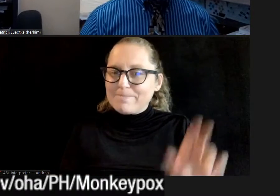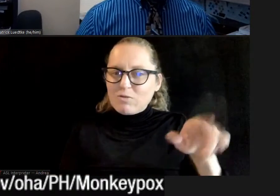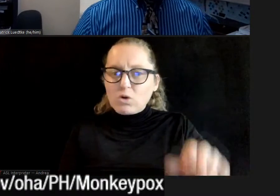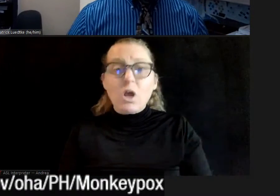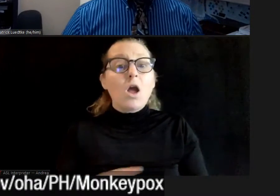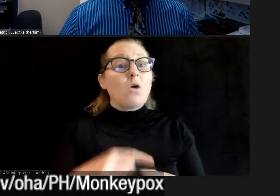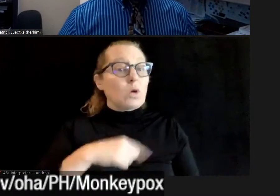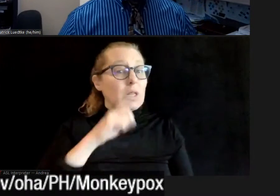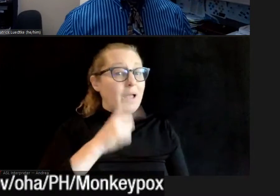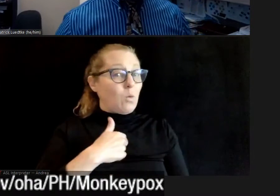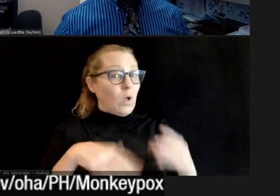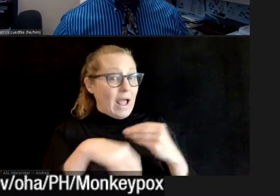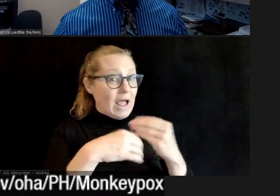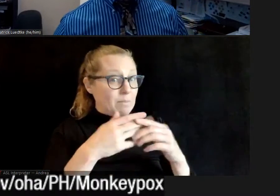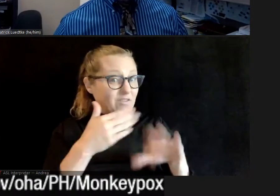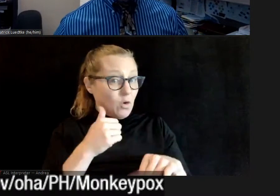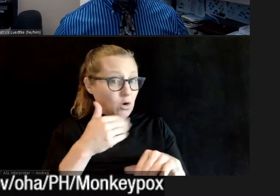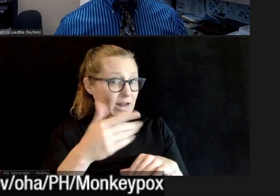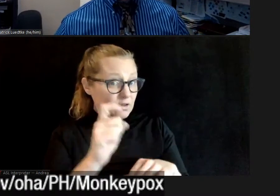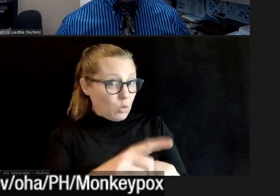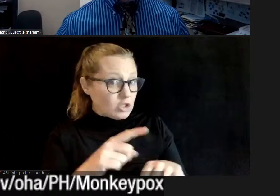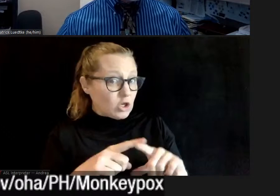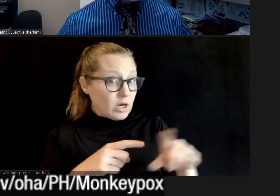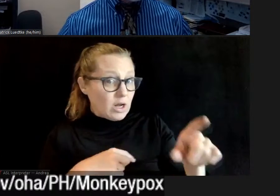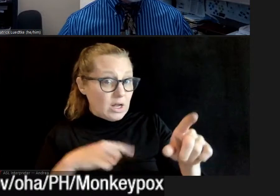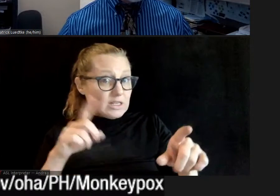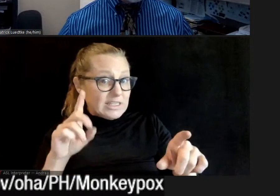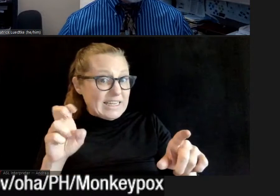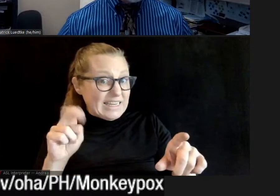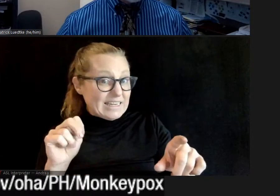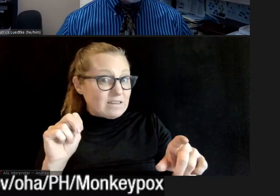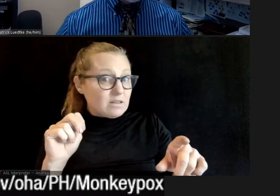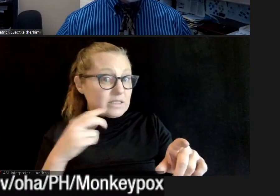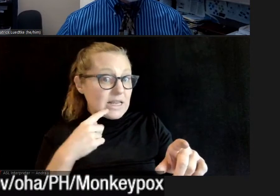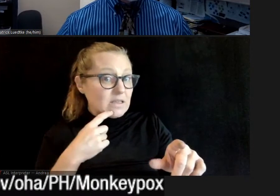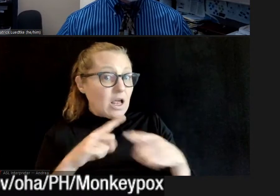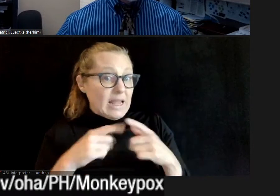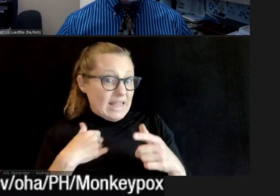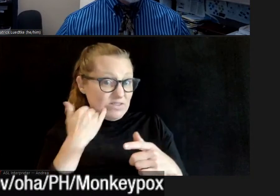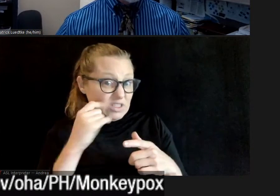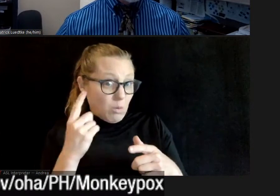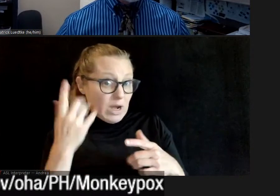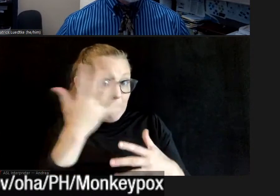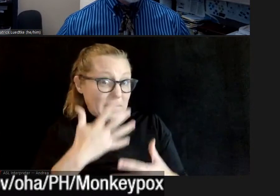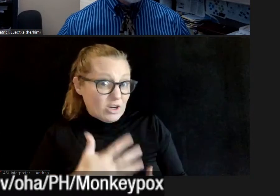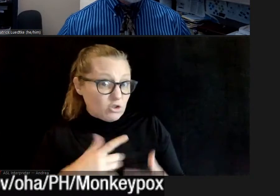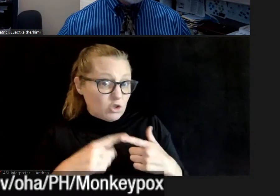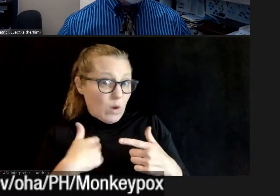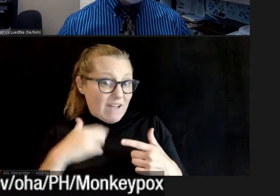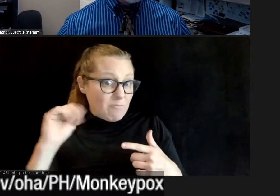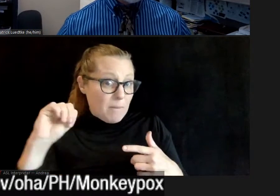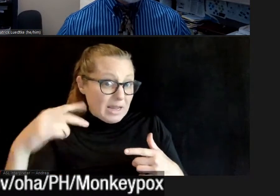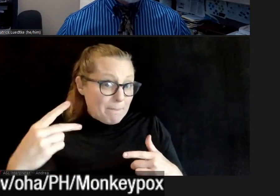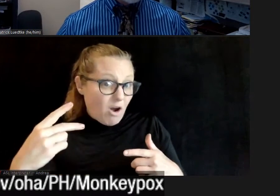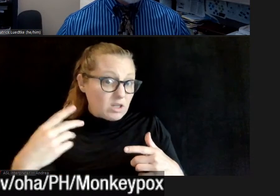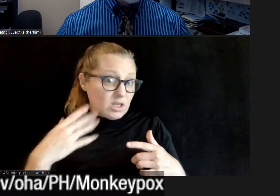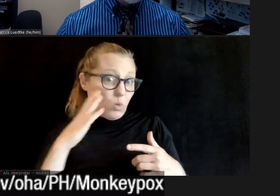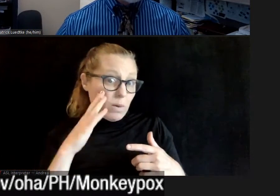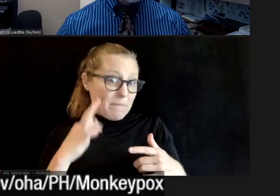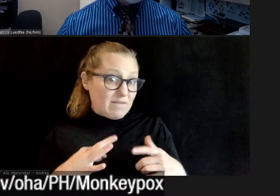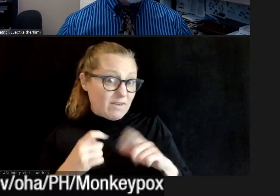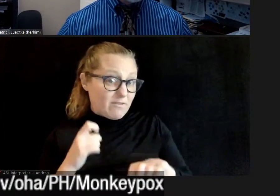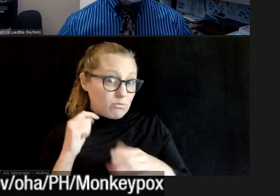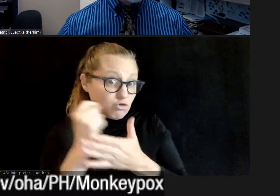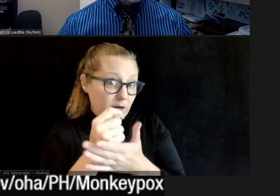just add before your next question that we also, if someone appears to have monkeypox and would benefit from treatment, or